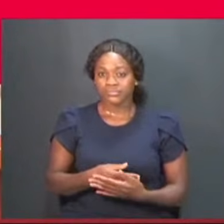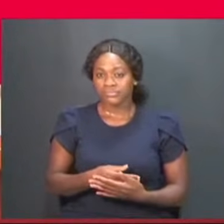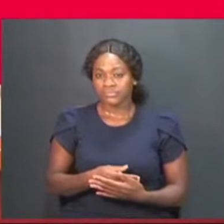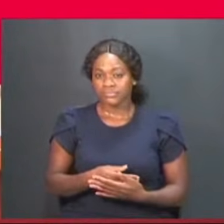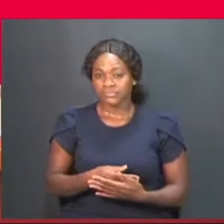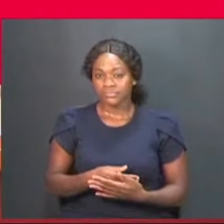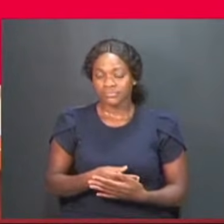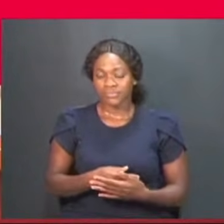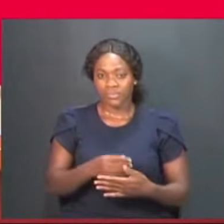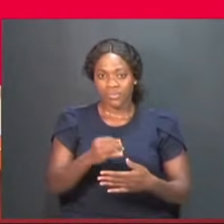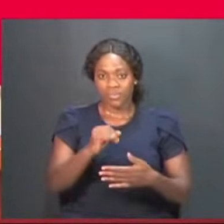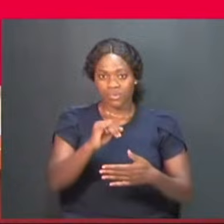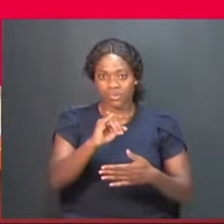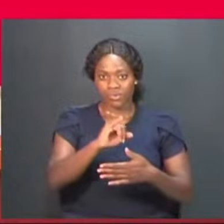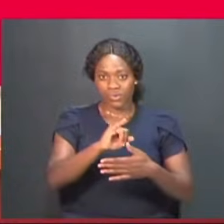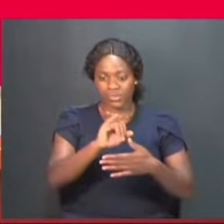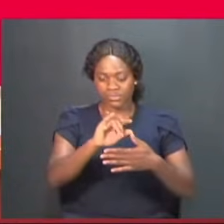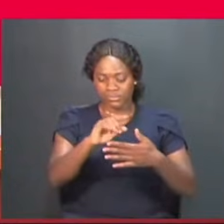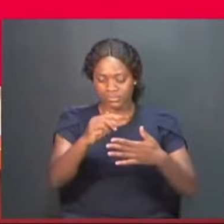V.